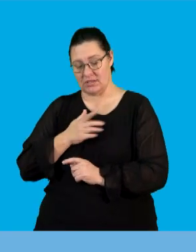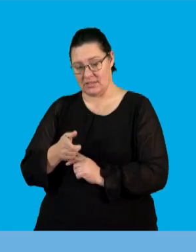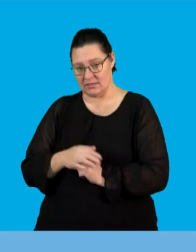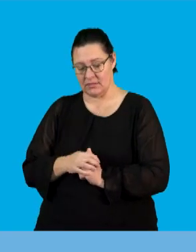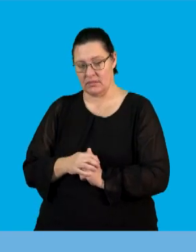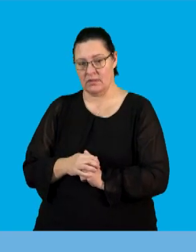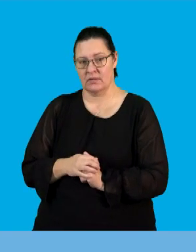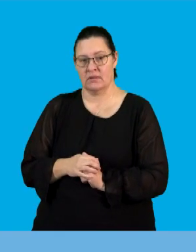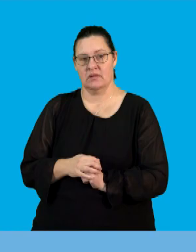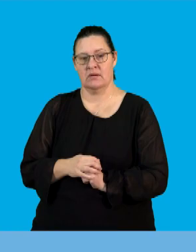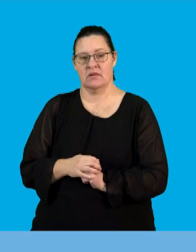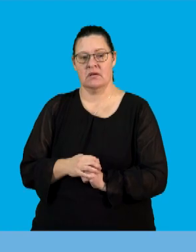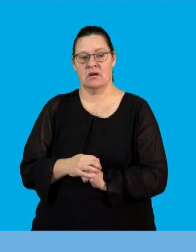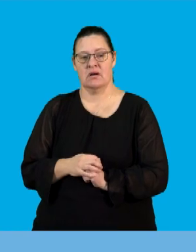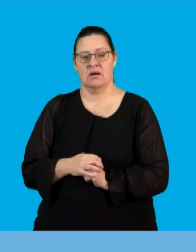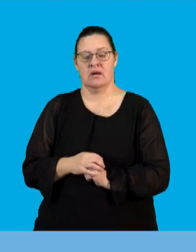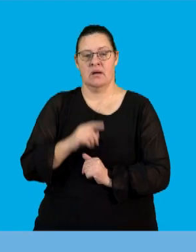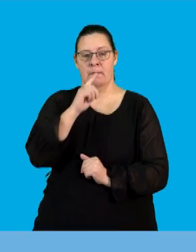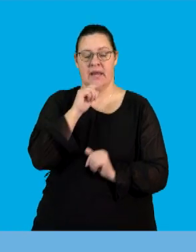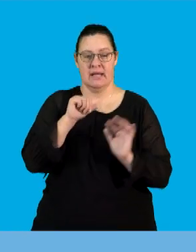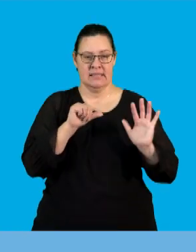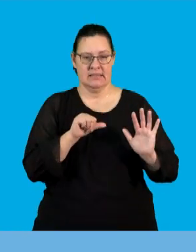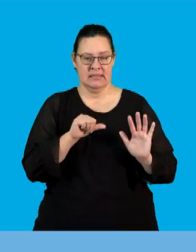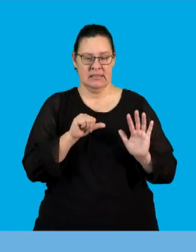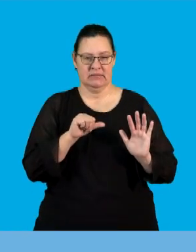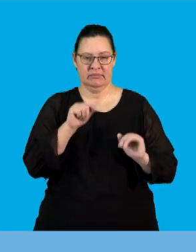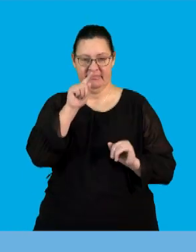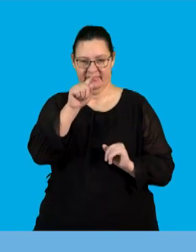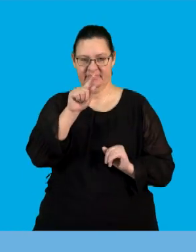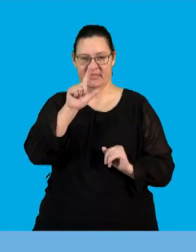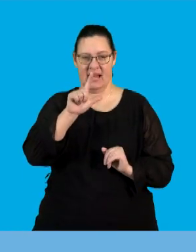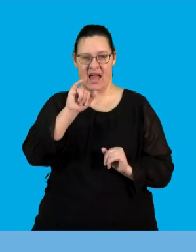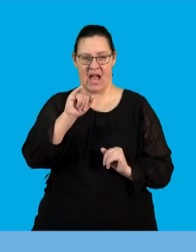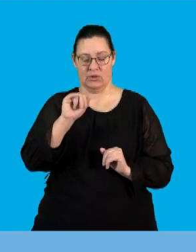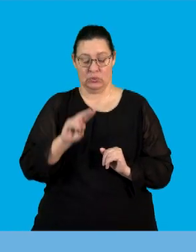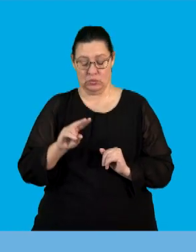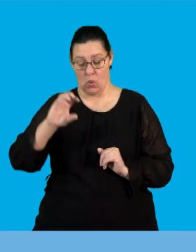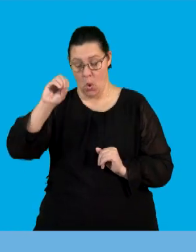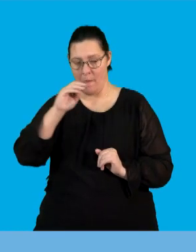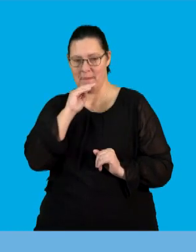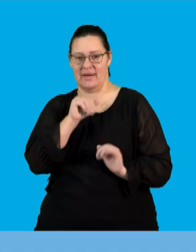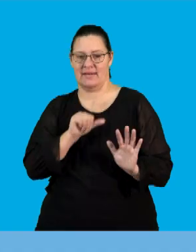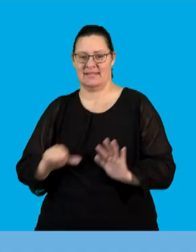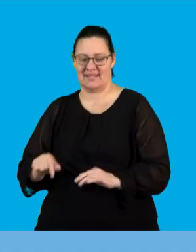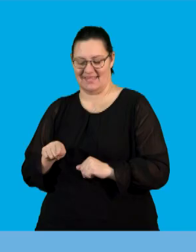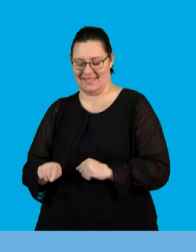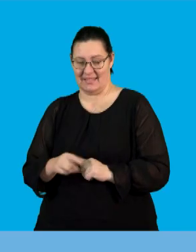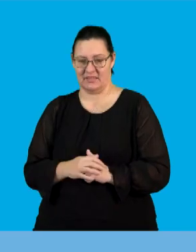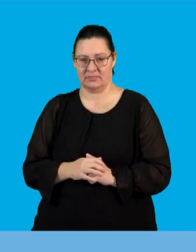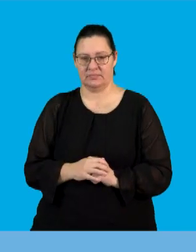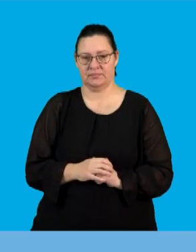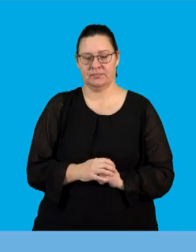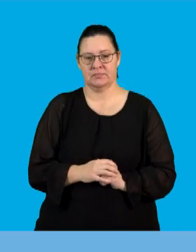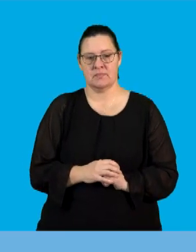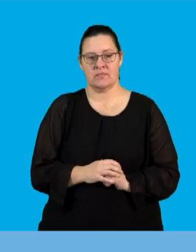and small letter I. And obviously the O, that's our oxygen. So therefore, if we have a look at the names given